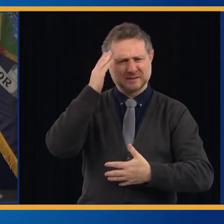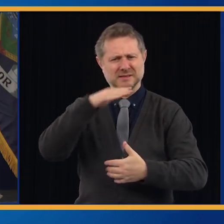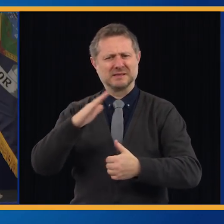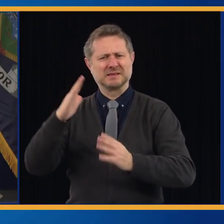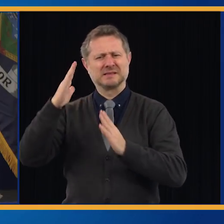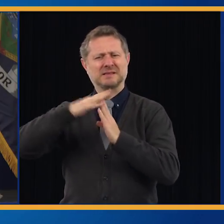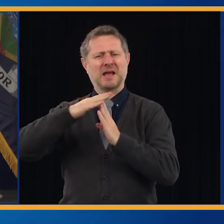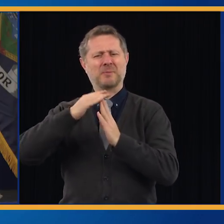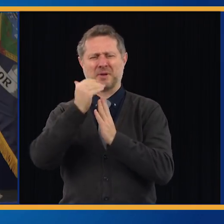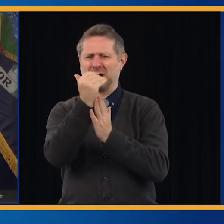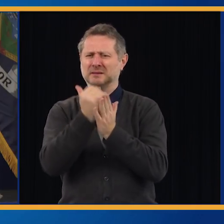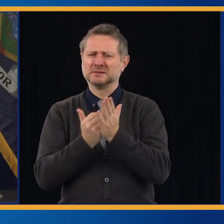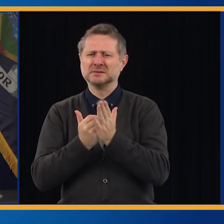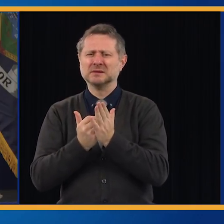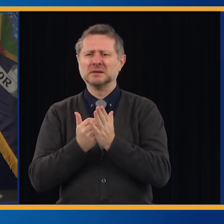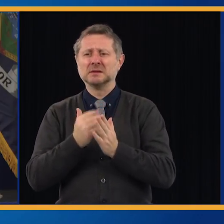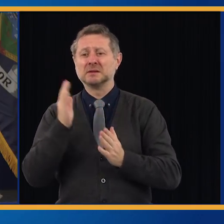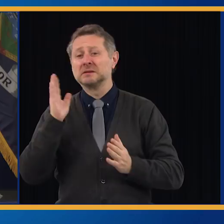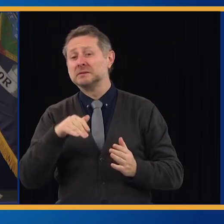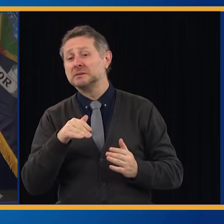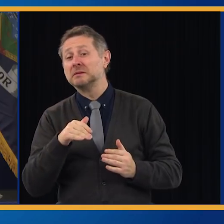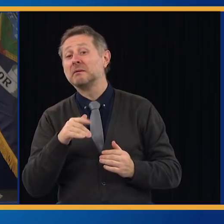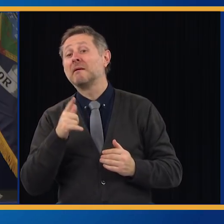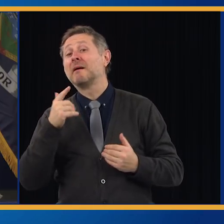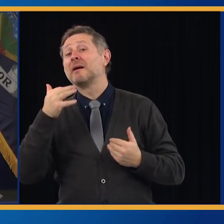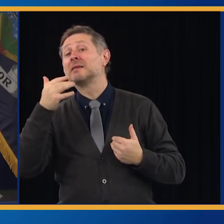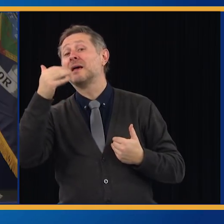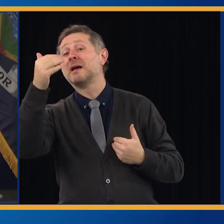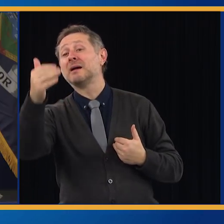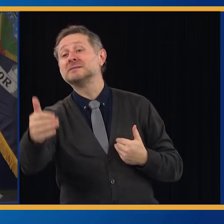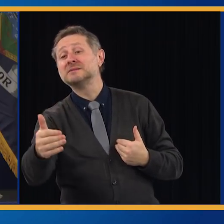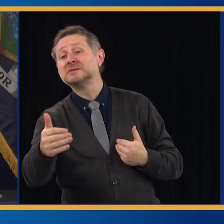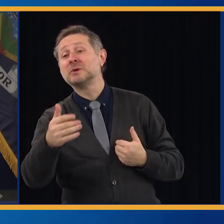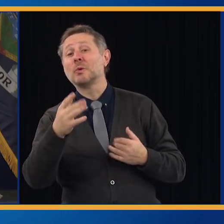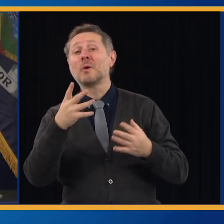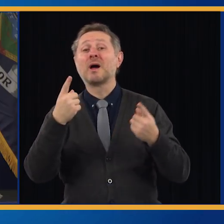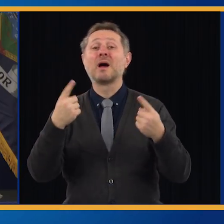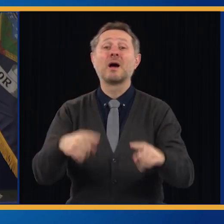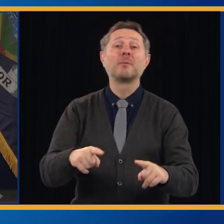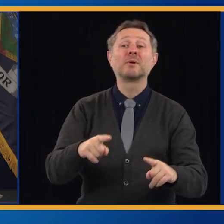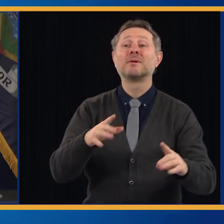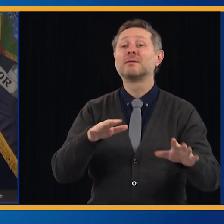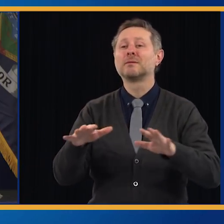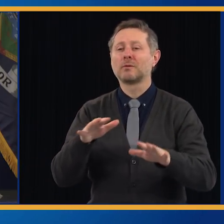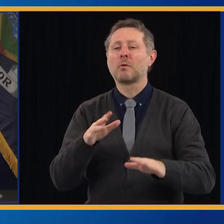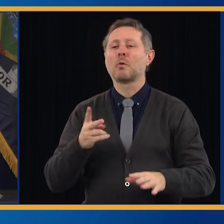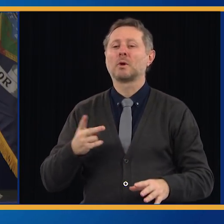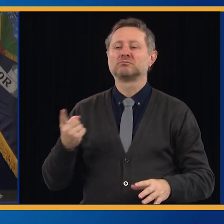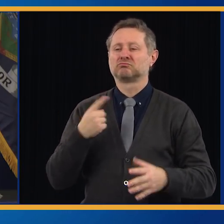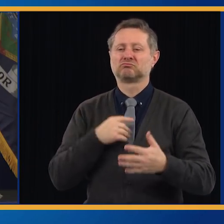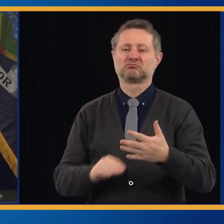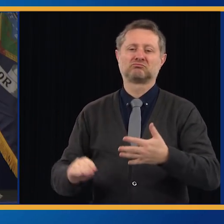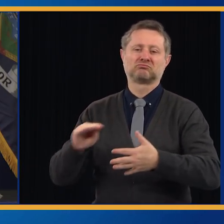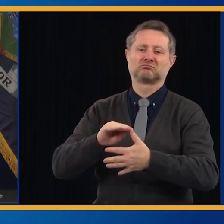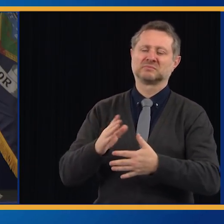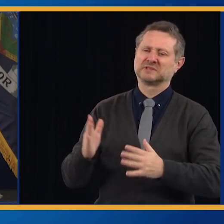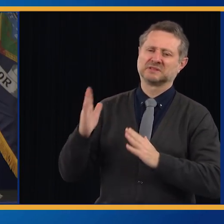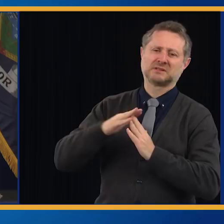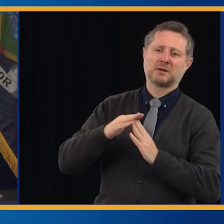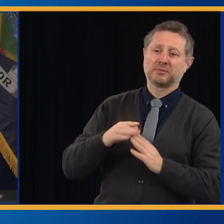in the next iteration of whatever this is. They're going to be at the top of the list at the Golden